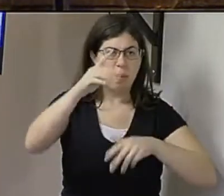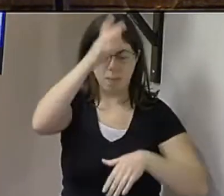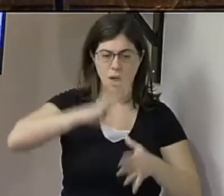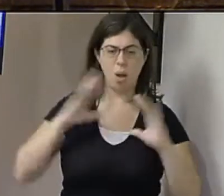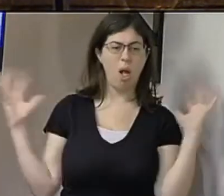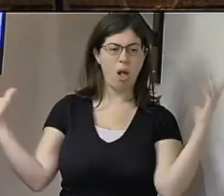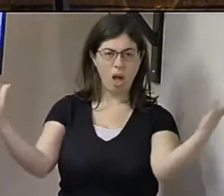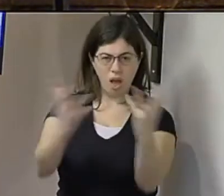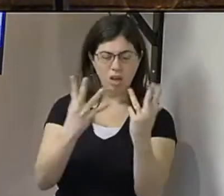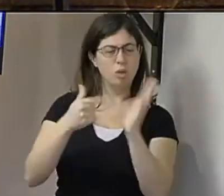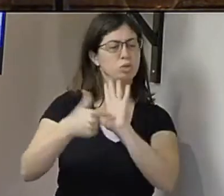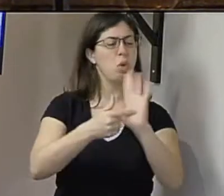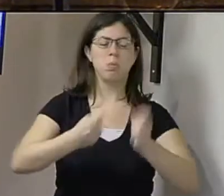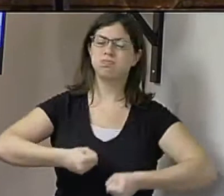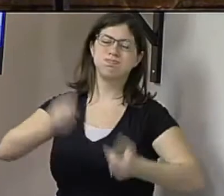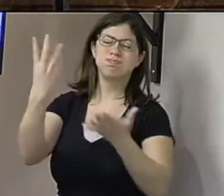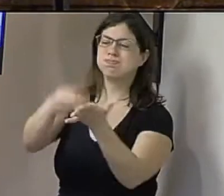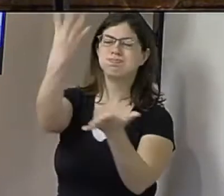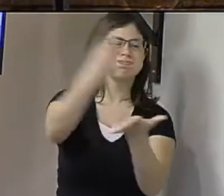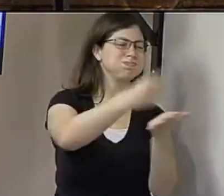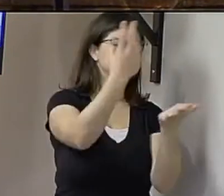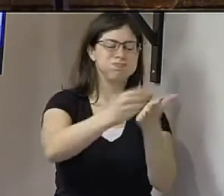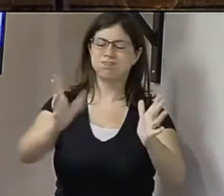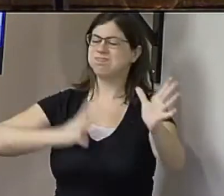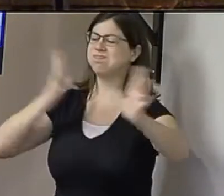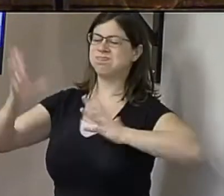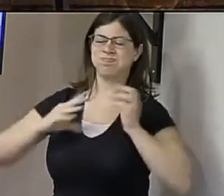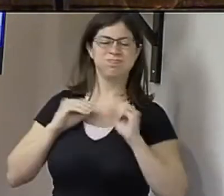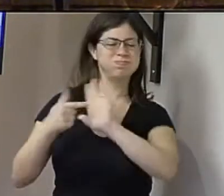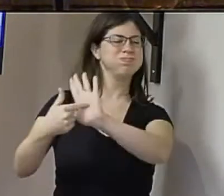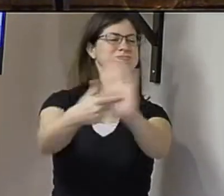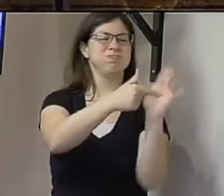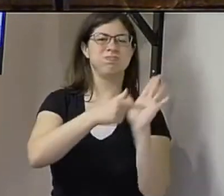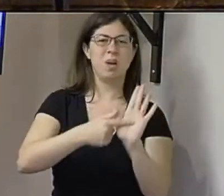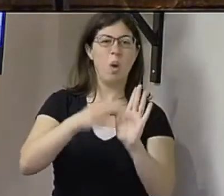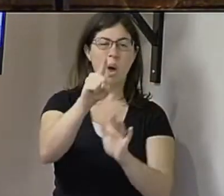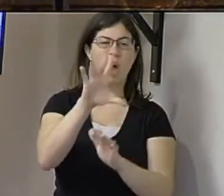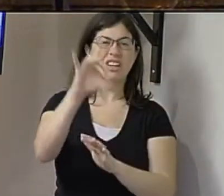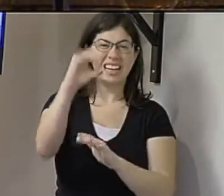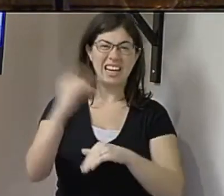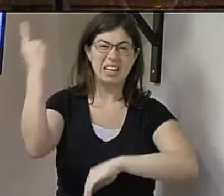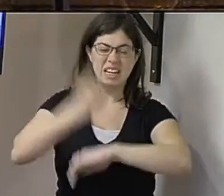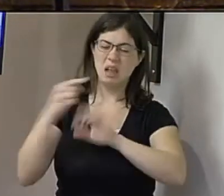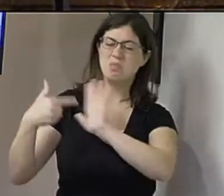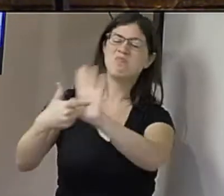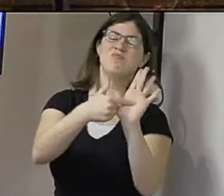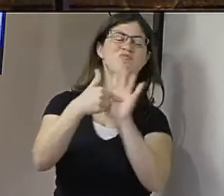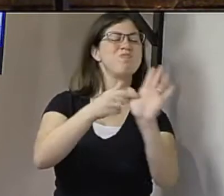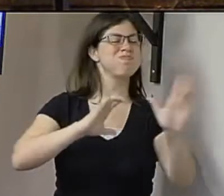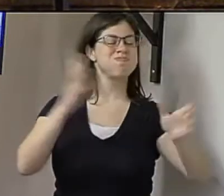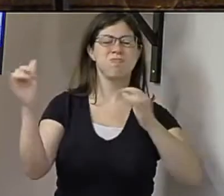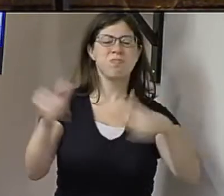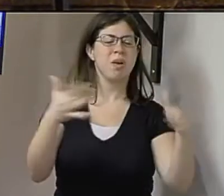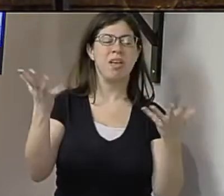him, while he showed the riches of his royal glory and the splendor and pomp of his greatness for many days, 180 days. And when these